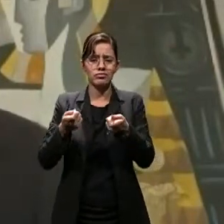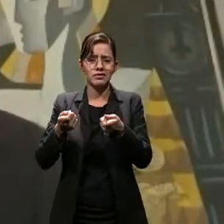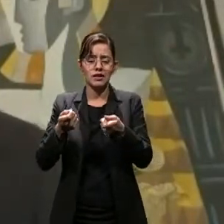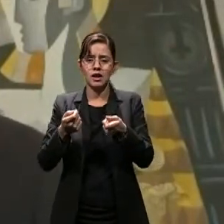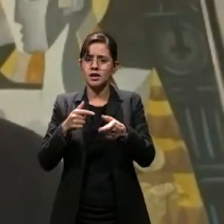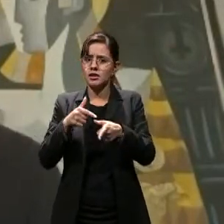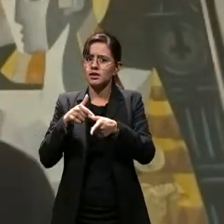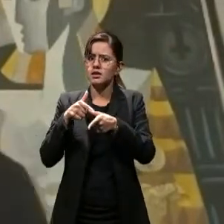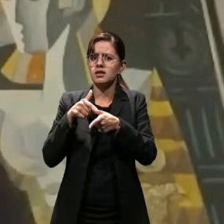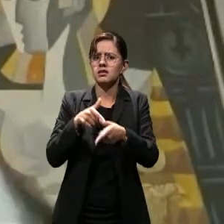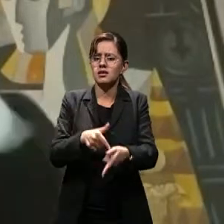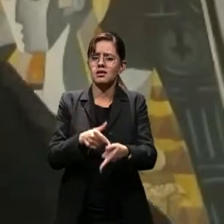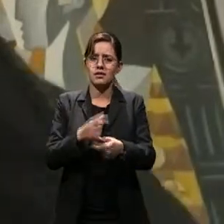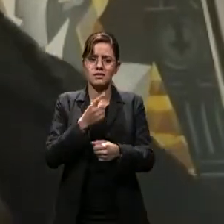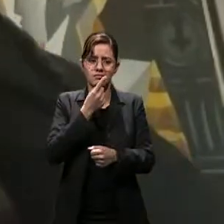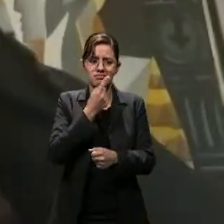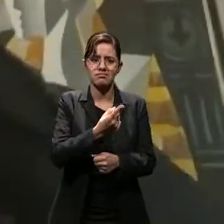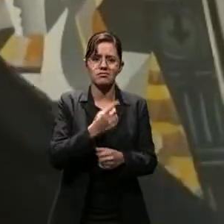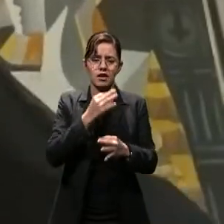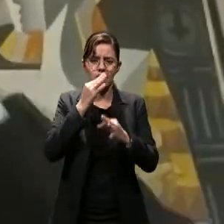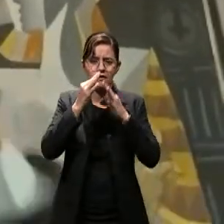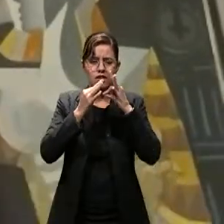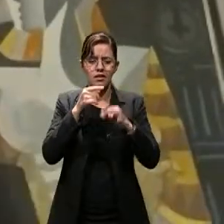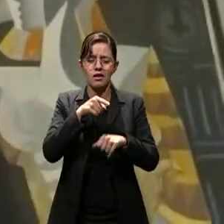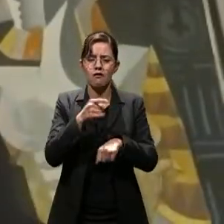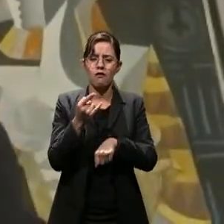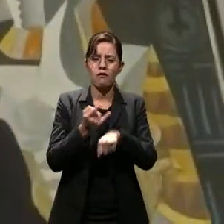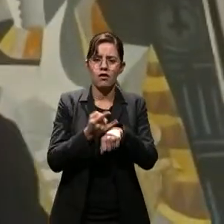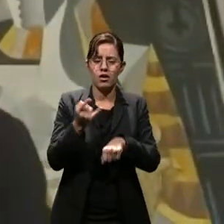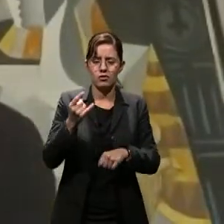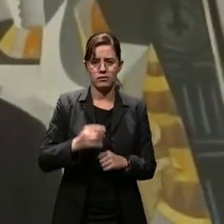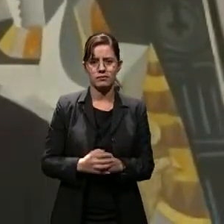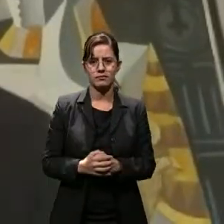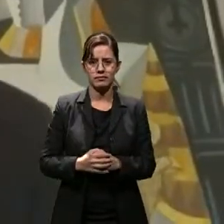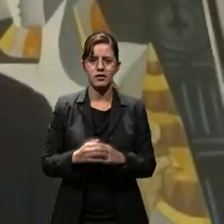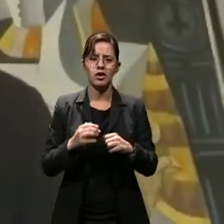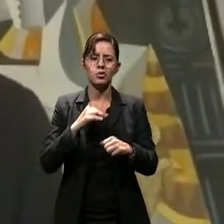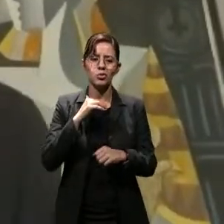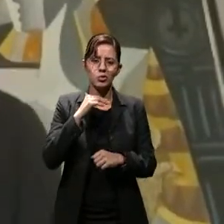And that does not only generate a narrative